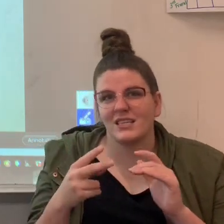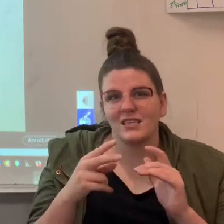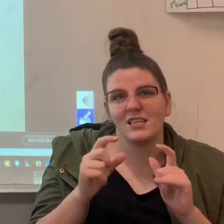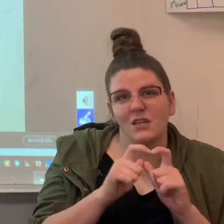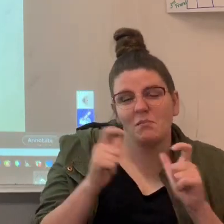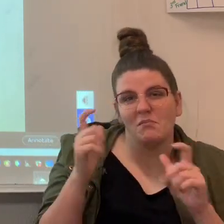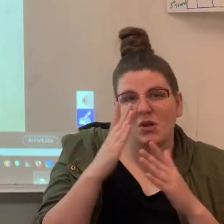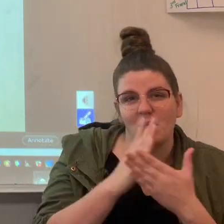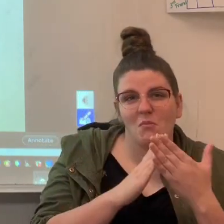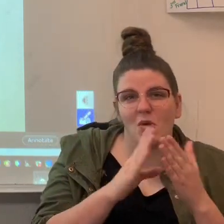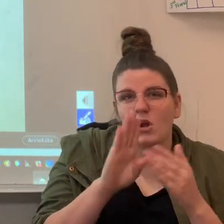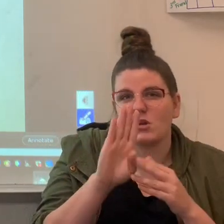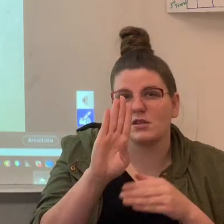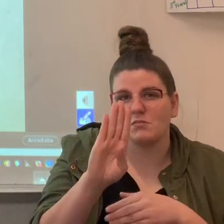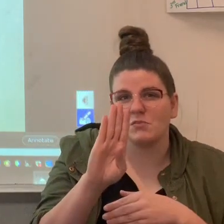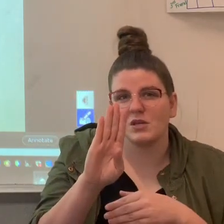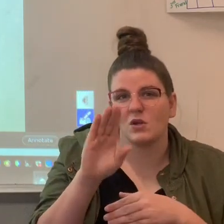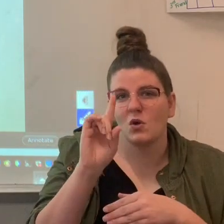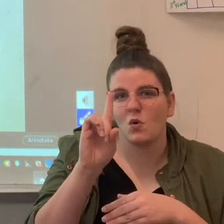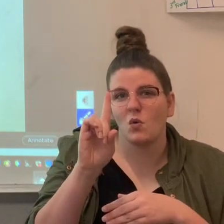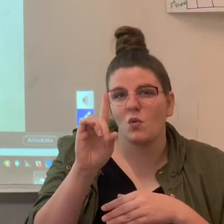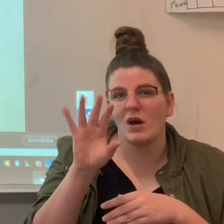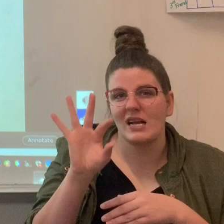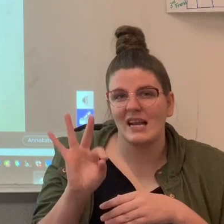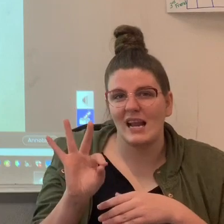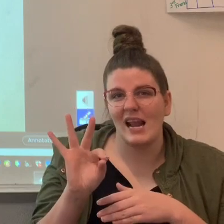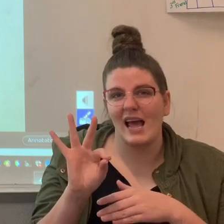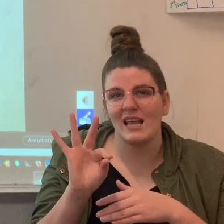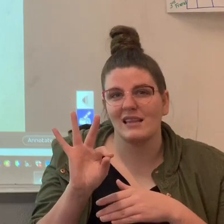B because 1/9 is larger than 1/12.